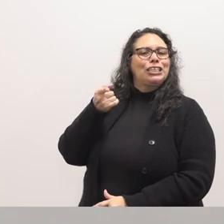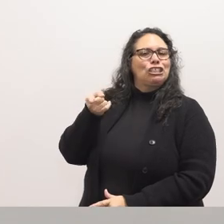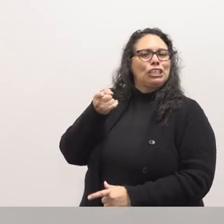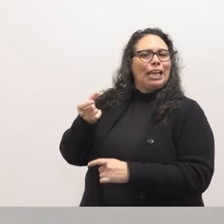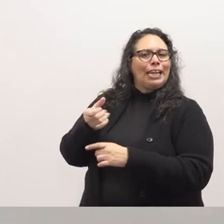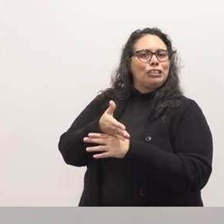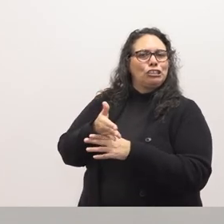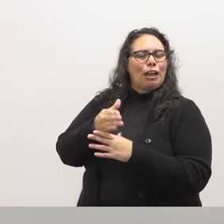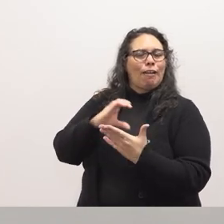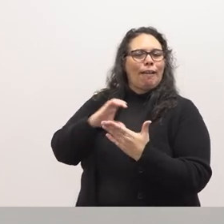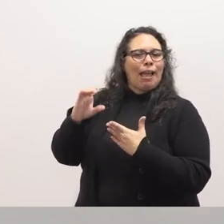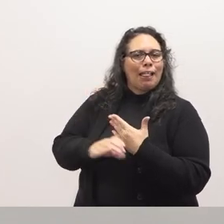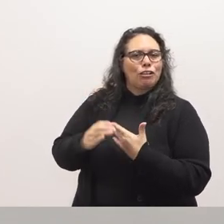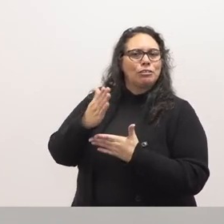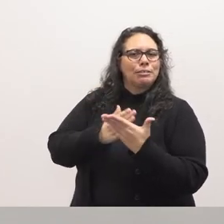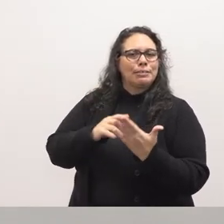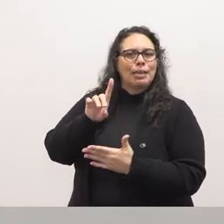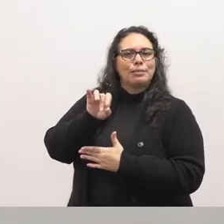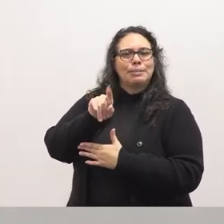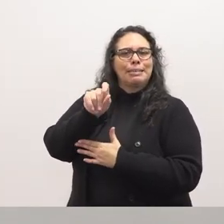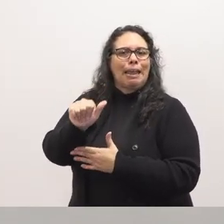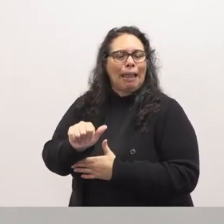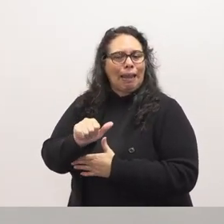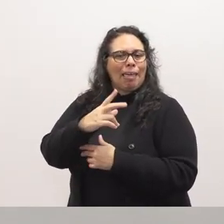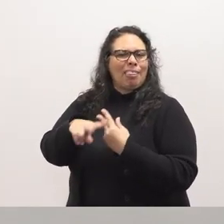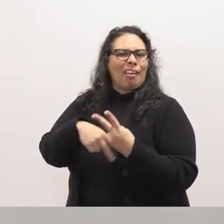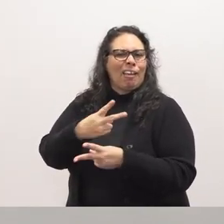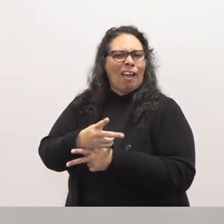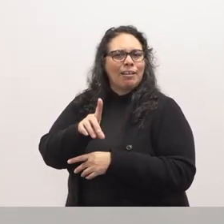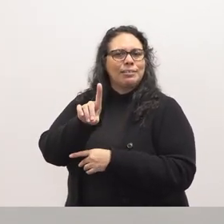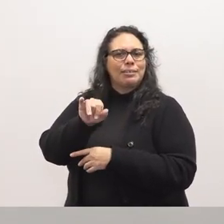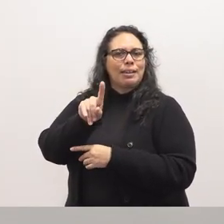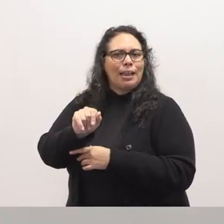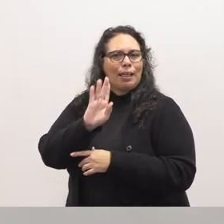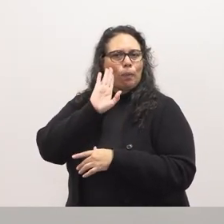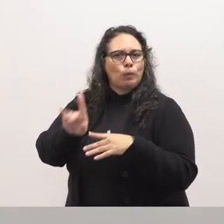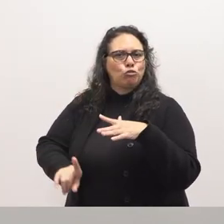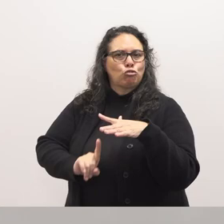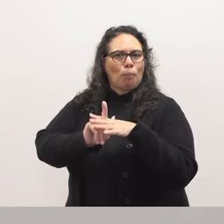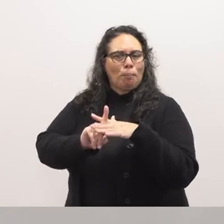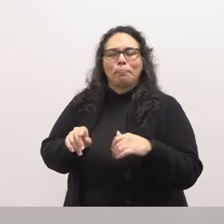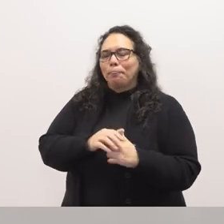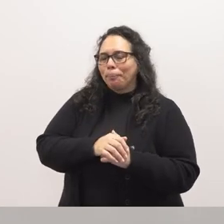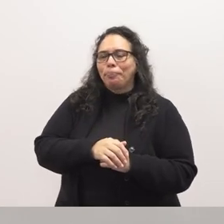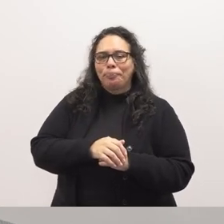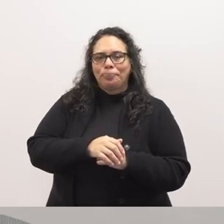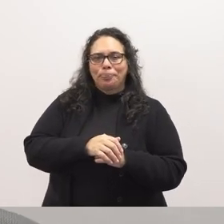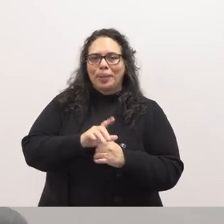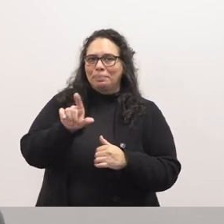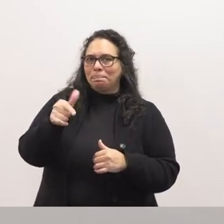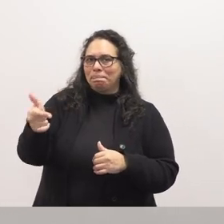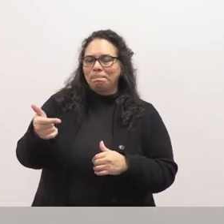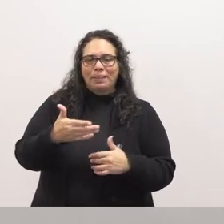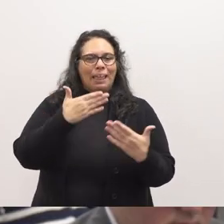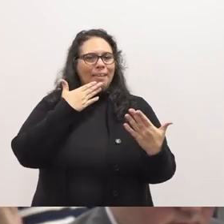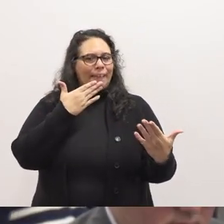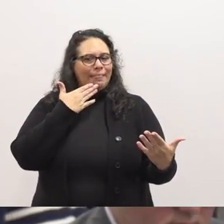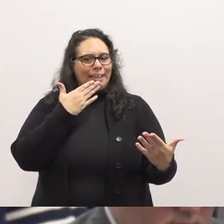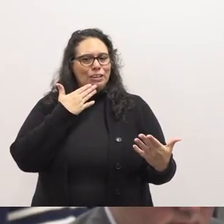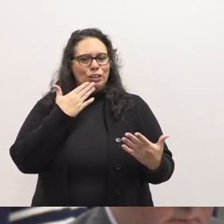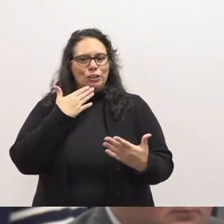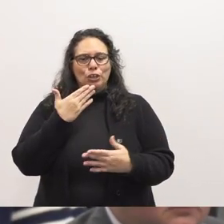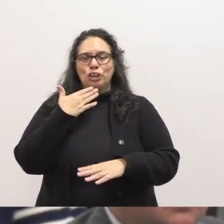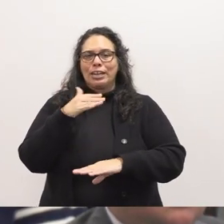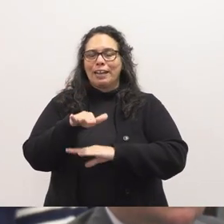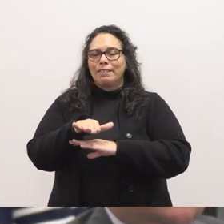just the calendar, but some of the data and kinds of data that would show up throughout this year. Dr. Madrigal. Thank you. Good evening,